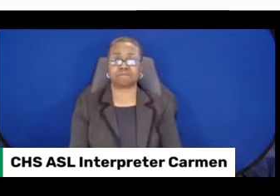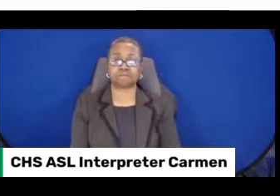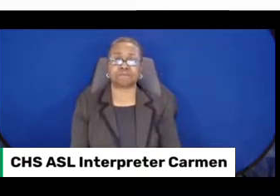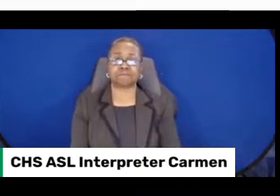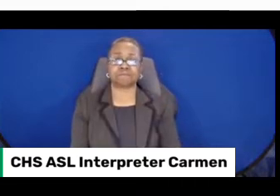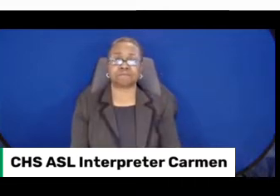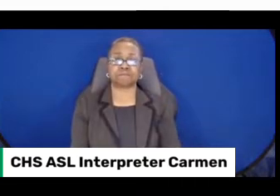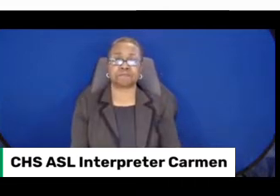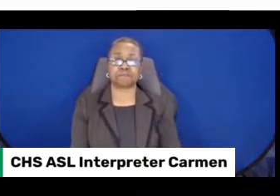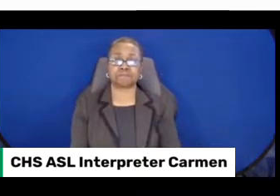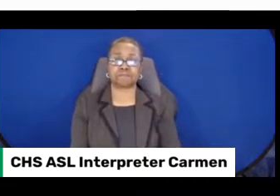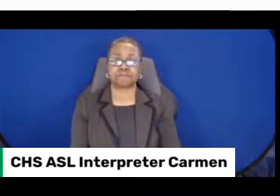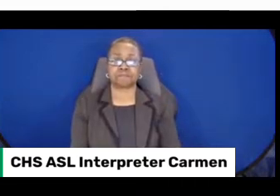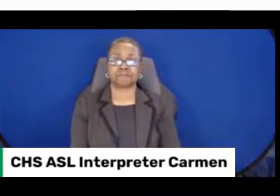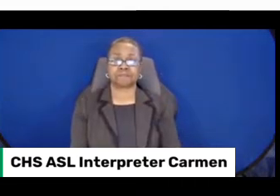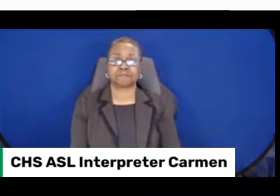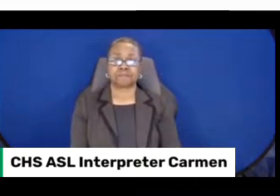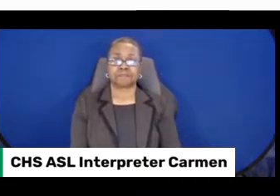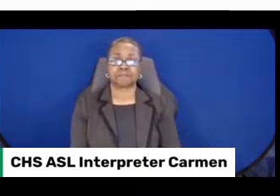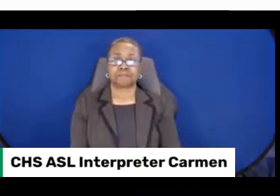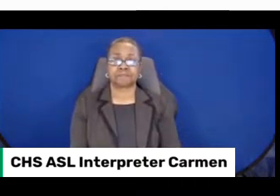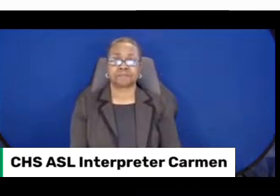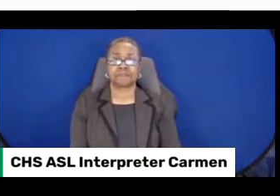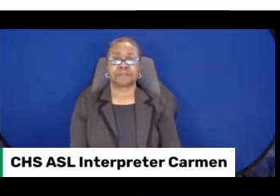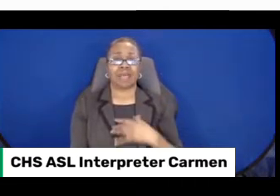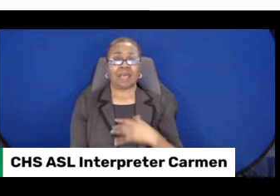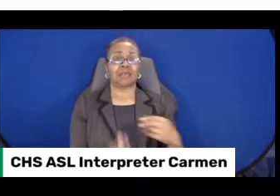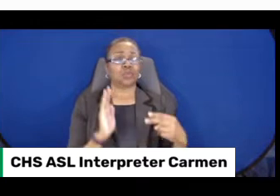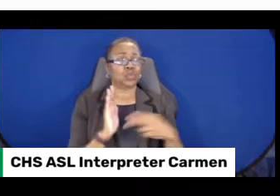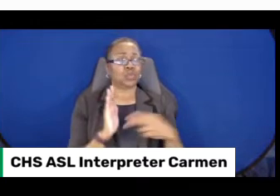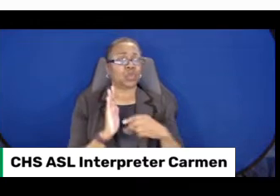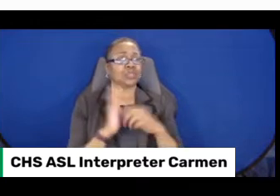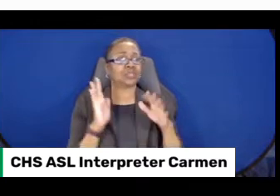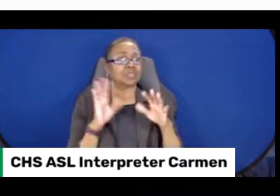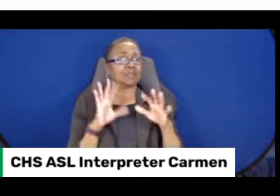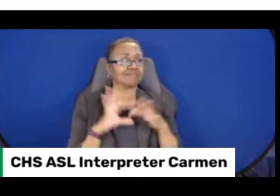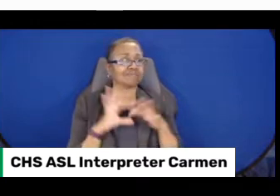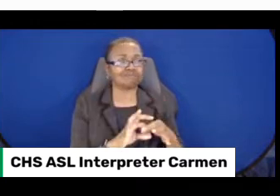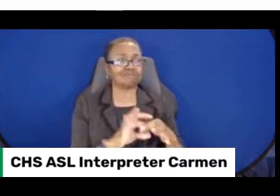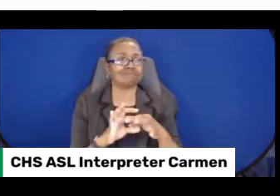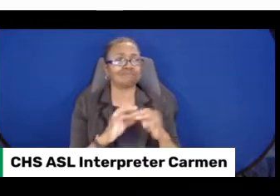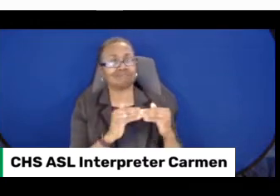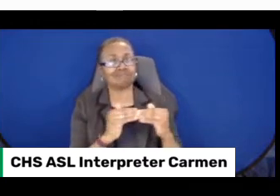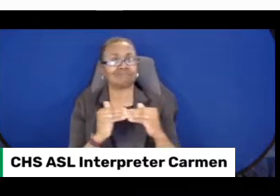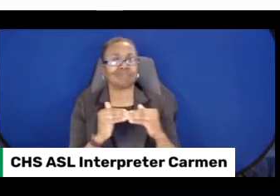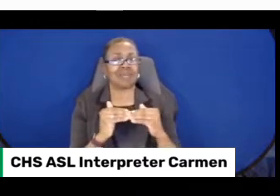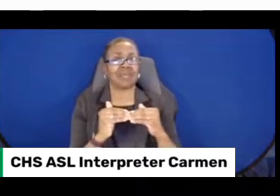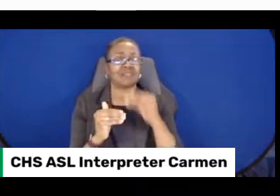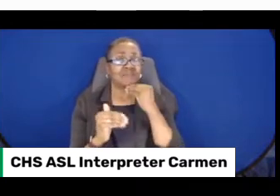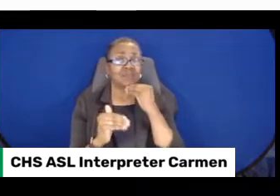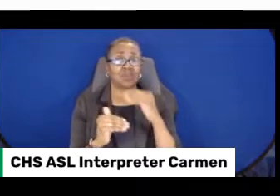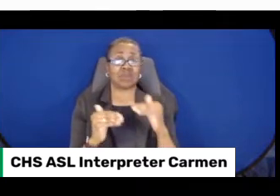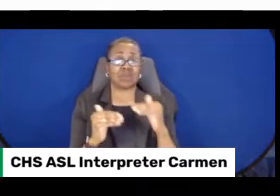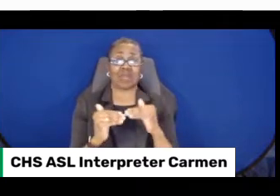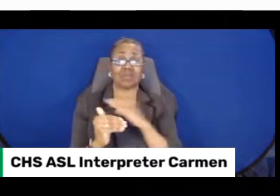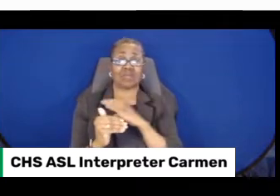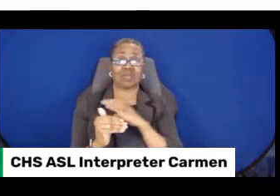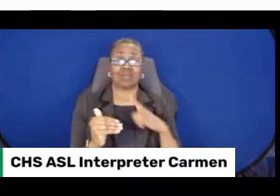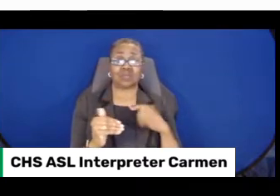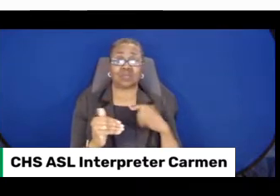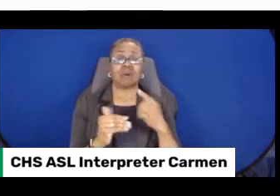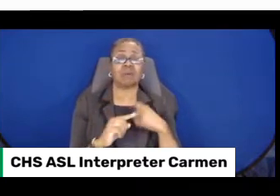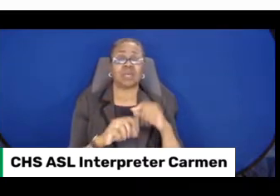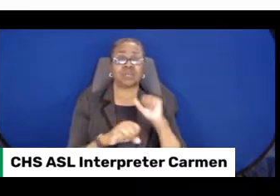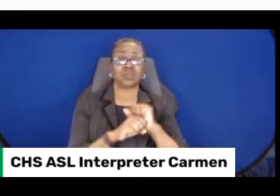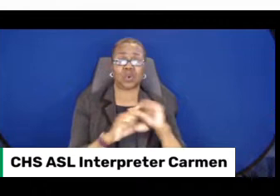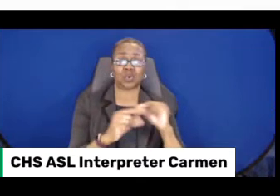this symbiotic relationship of the Food Equity Council and its work groups, where the Food Equity Council is keeping that strategic bird's